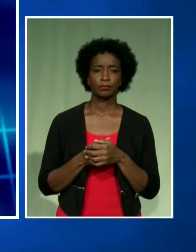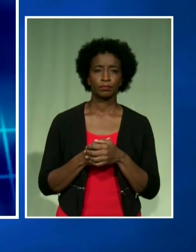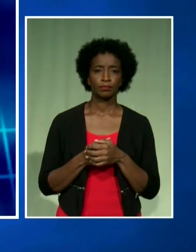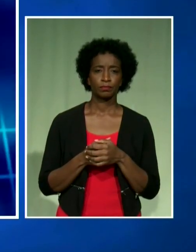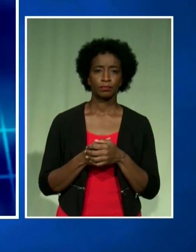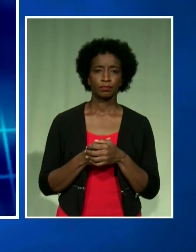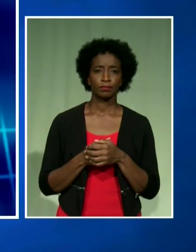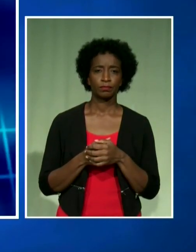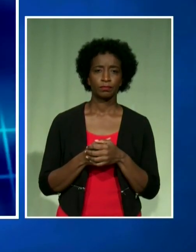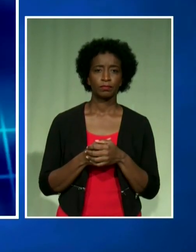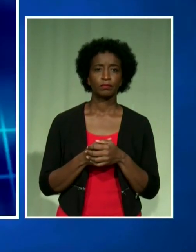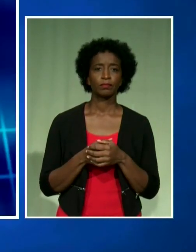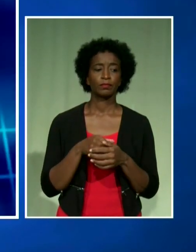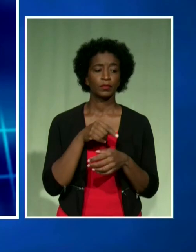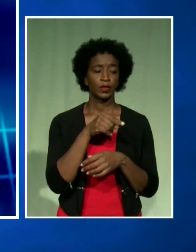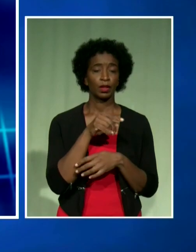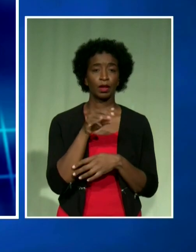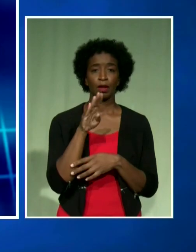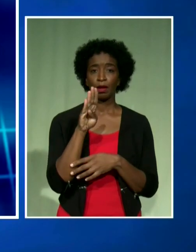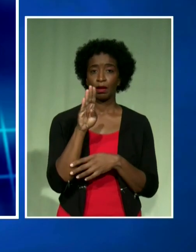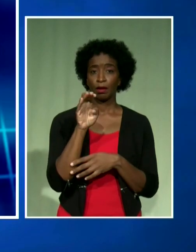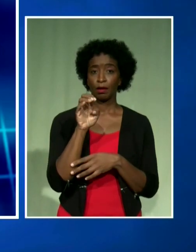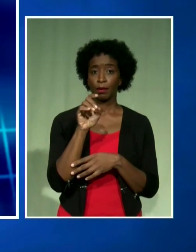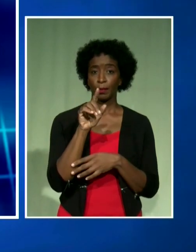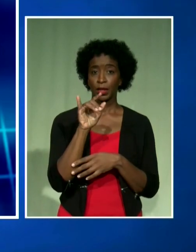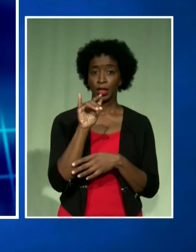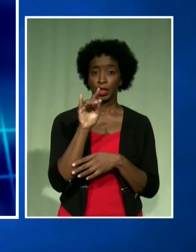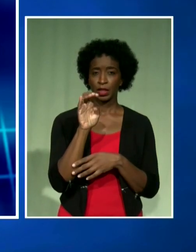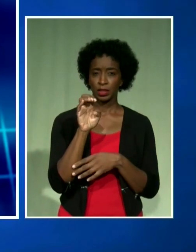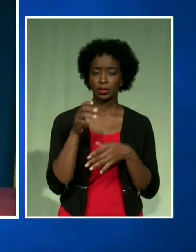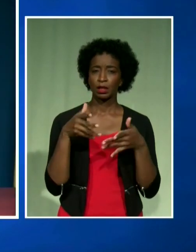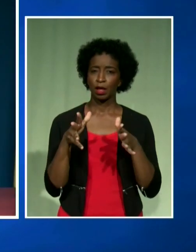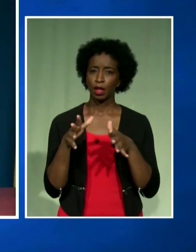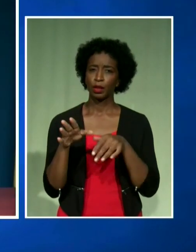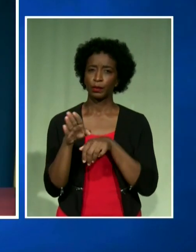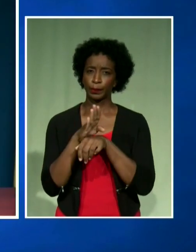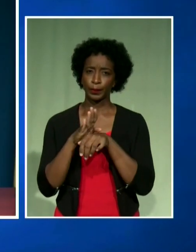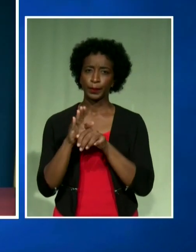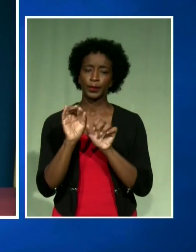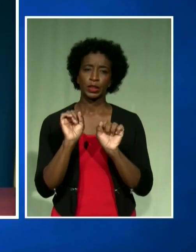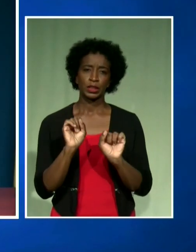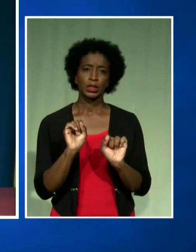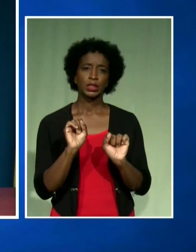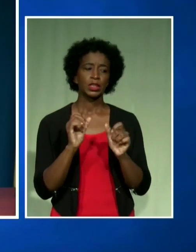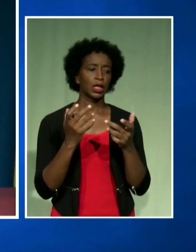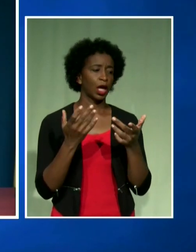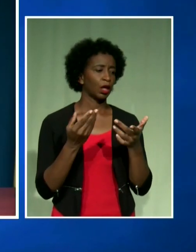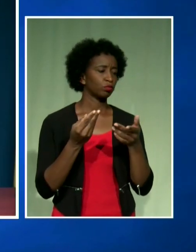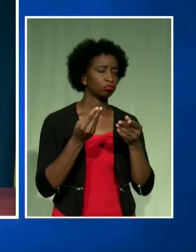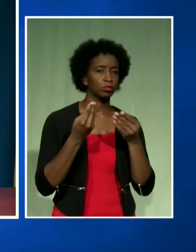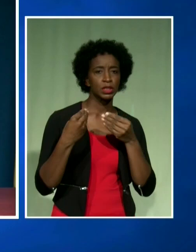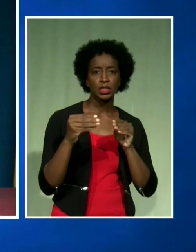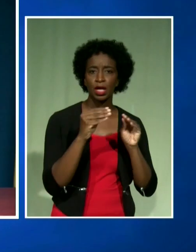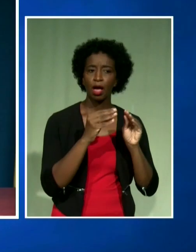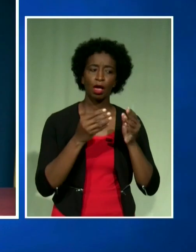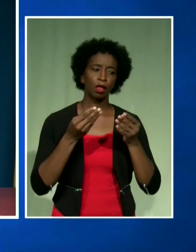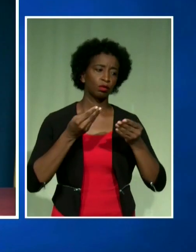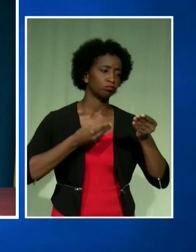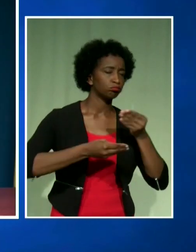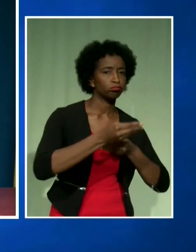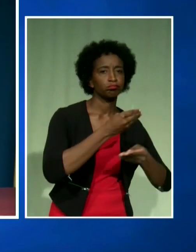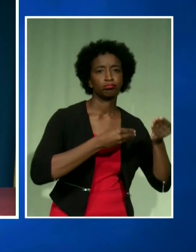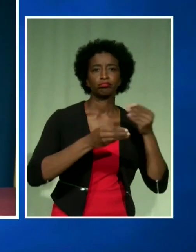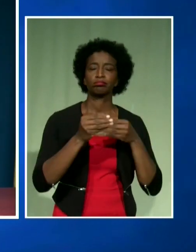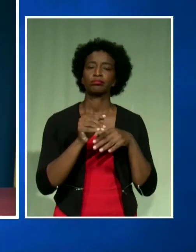is Barbados' Caribbean bridge to Central America. Belize is a very important CARICOM